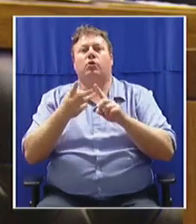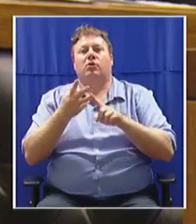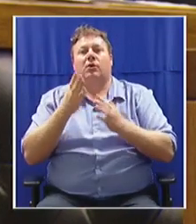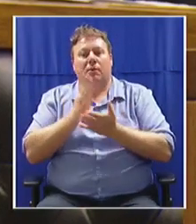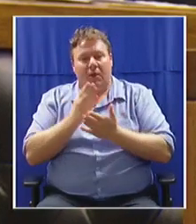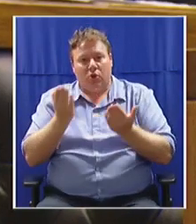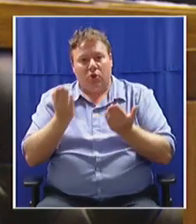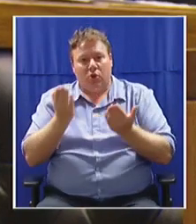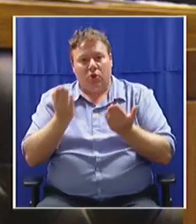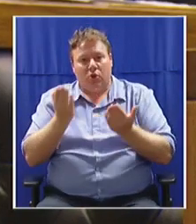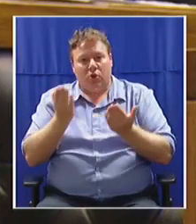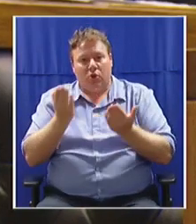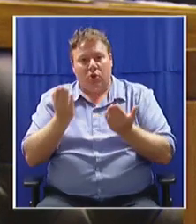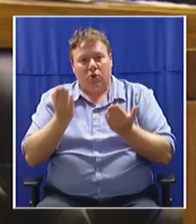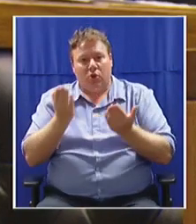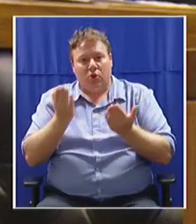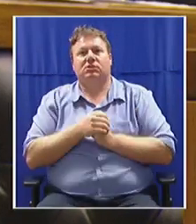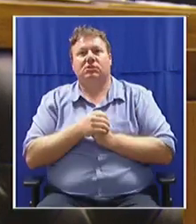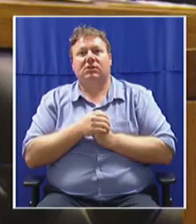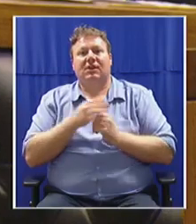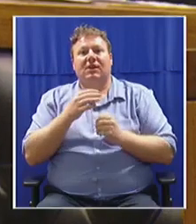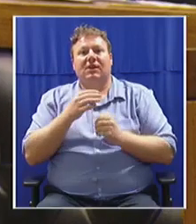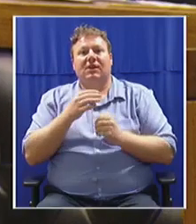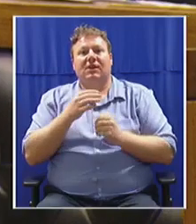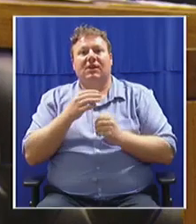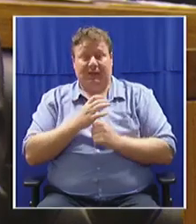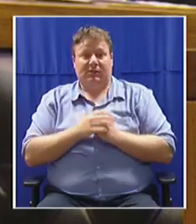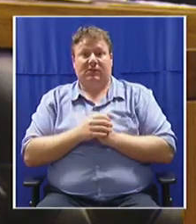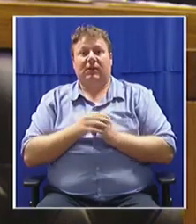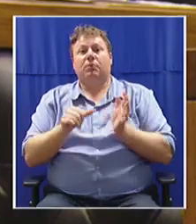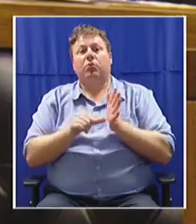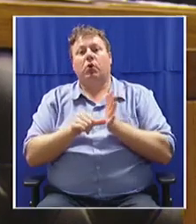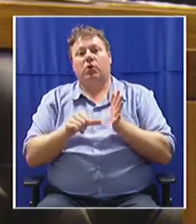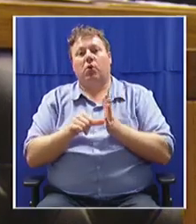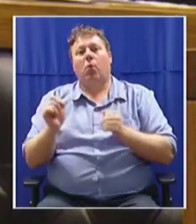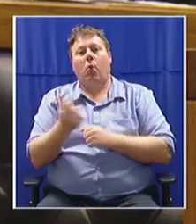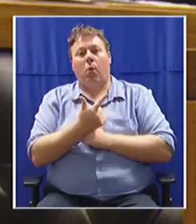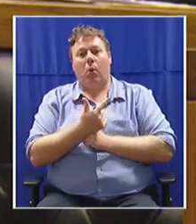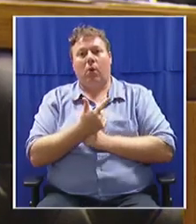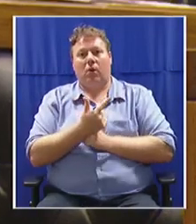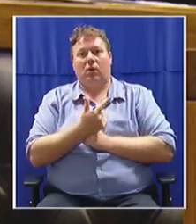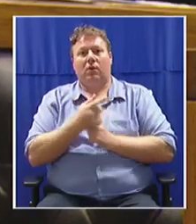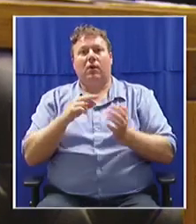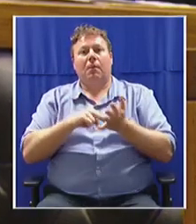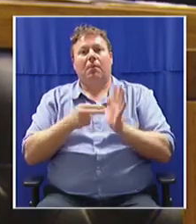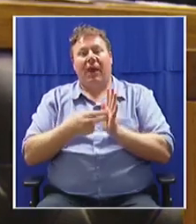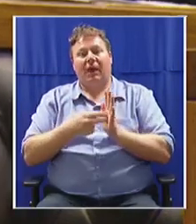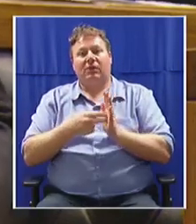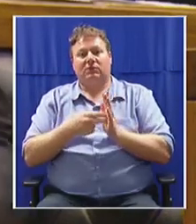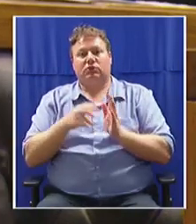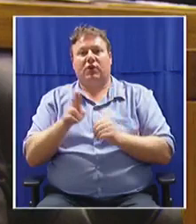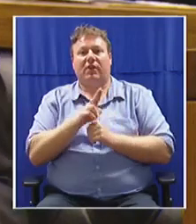there should be clinics. It's important that all of us plan together. So